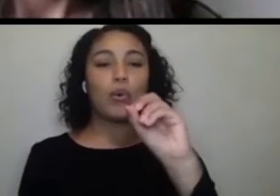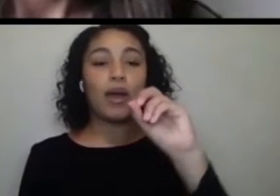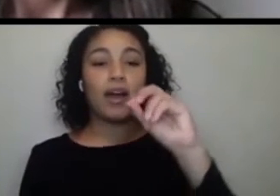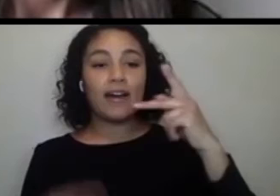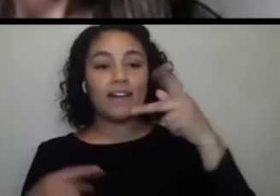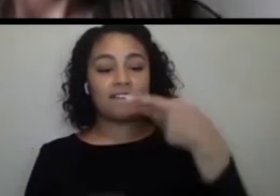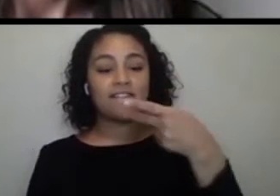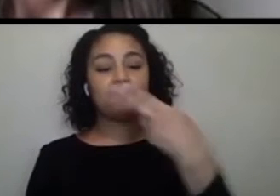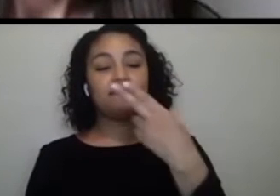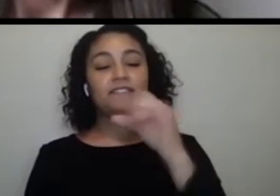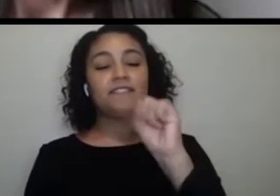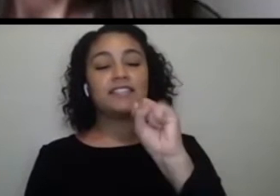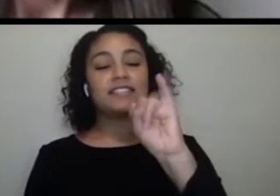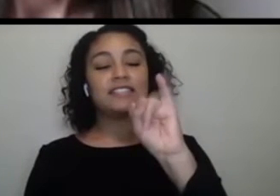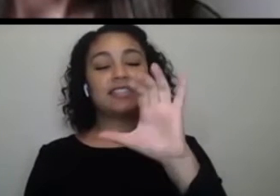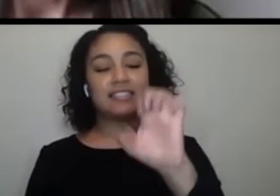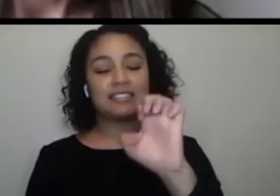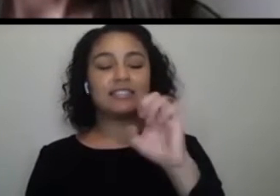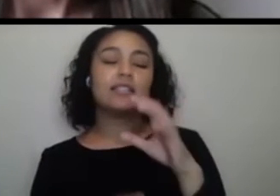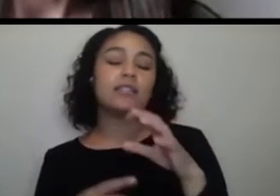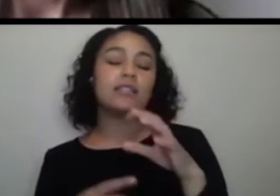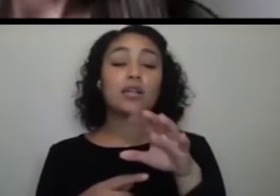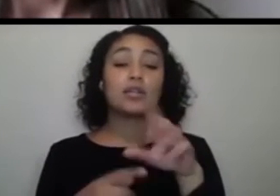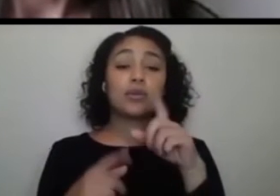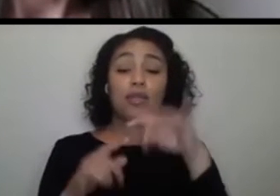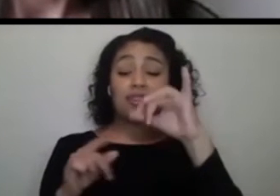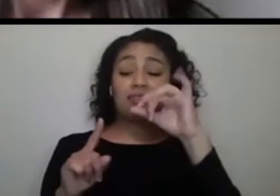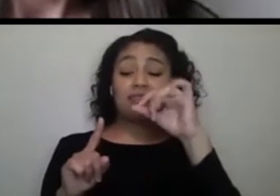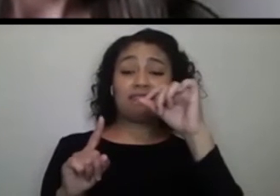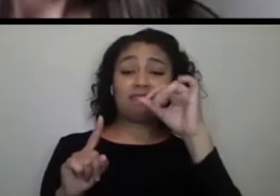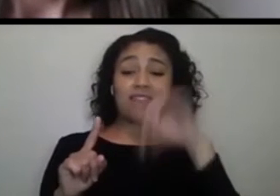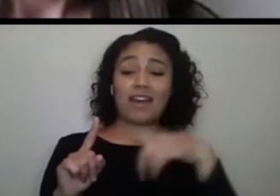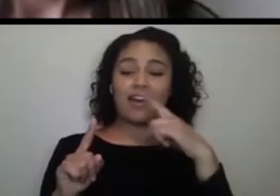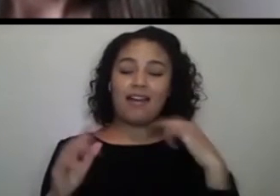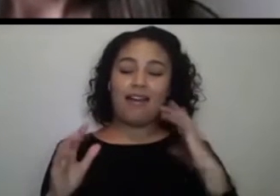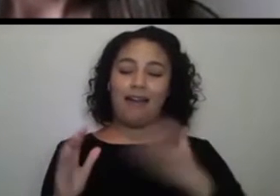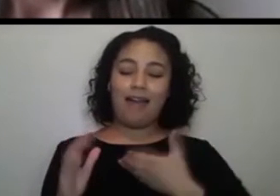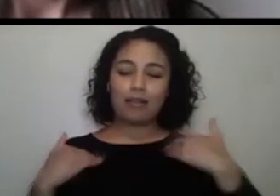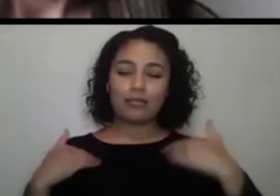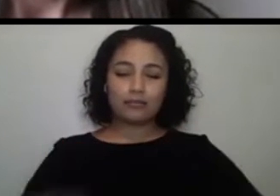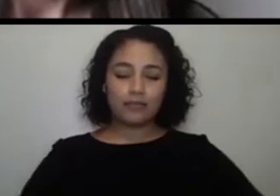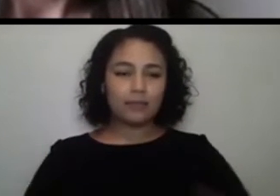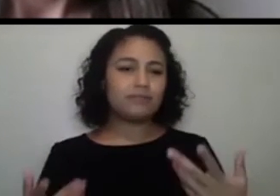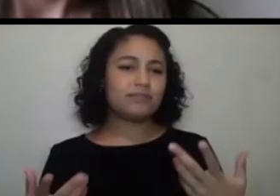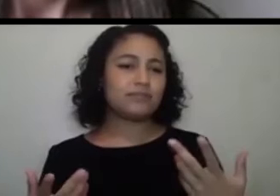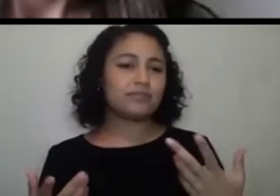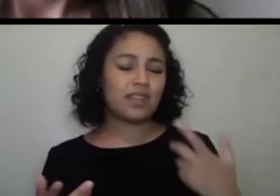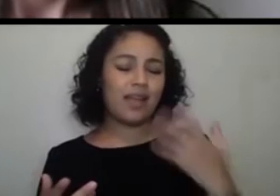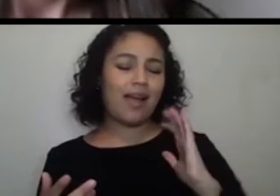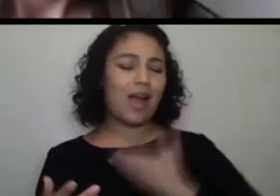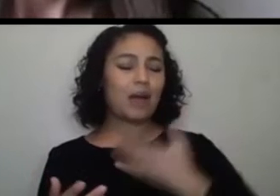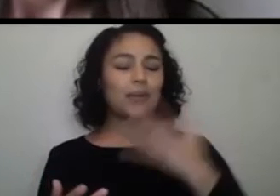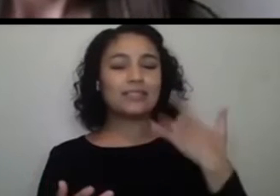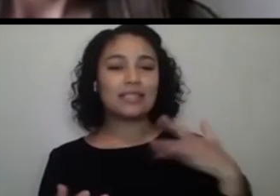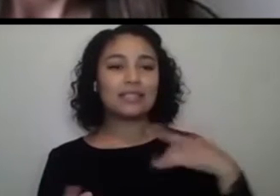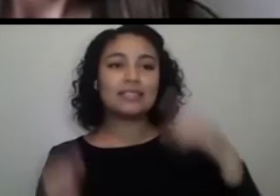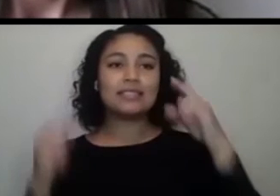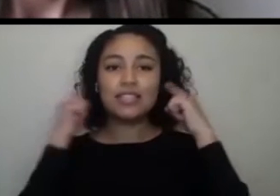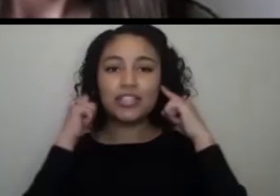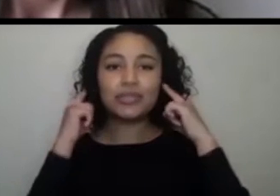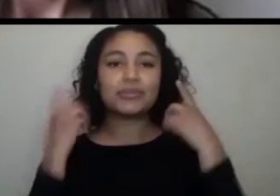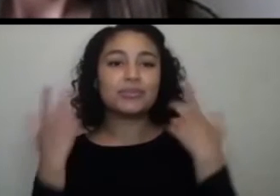about the way there's some anatomy in it, but every time you look about the senses, they describe the ear. It's